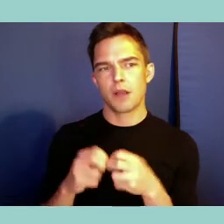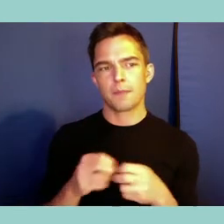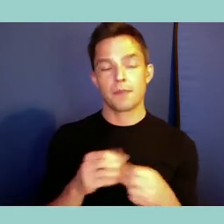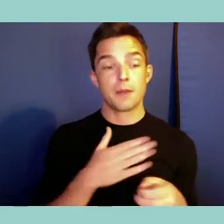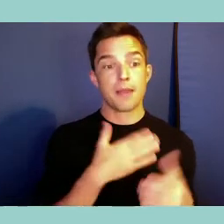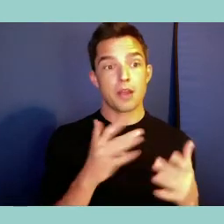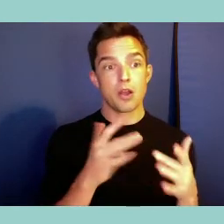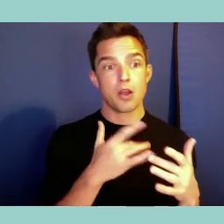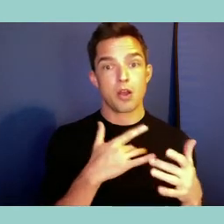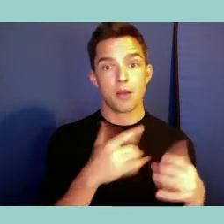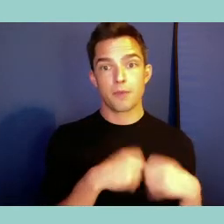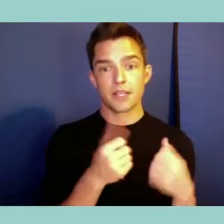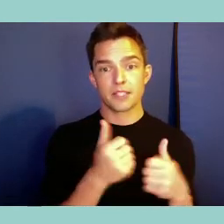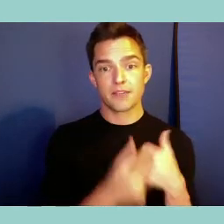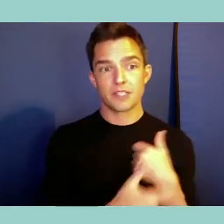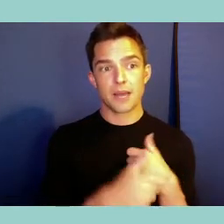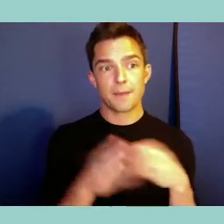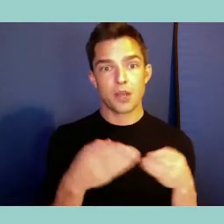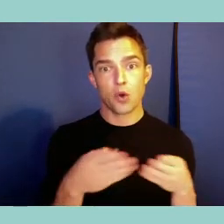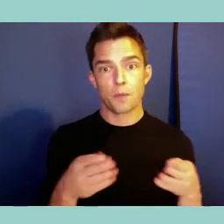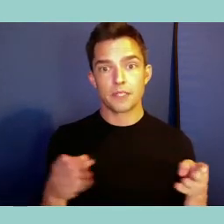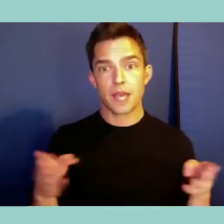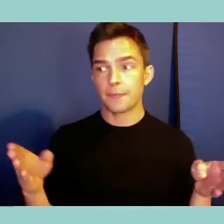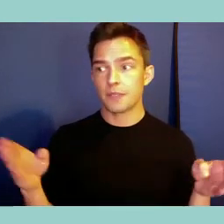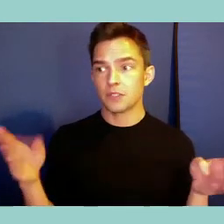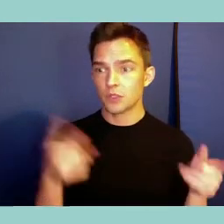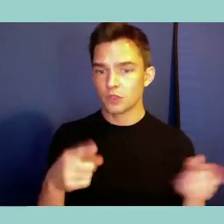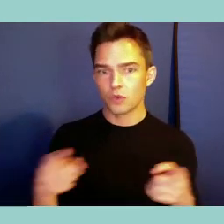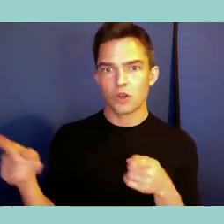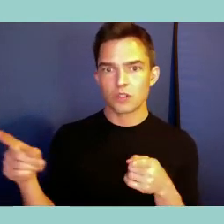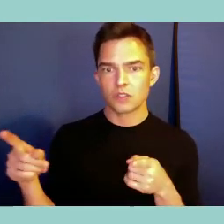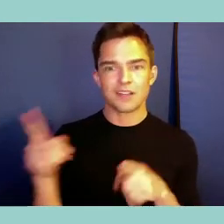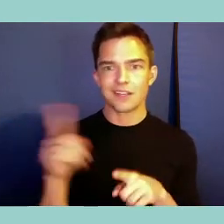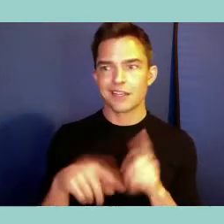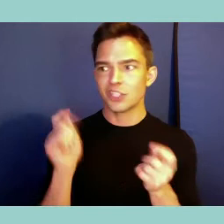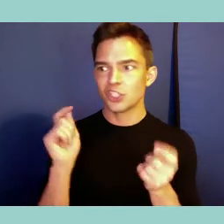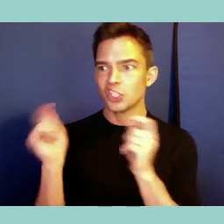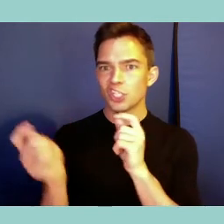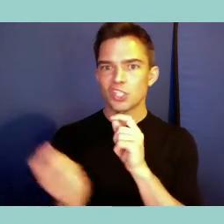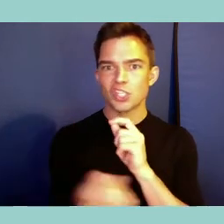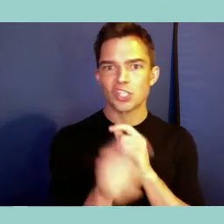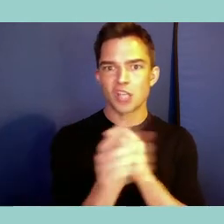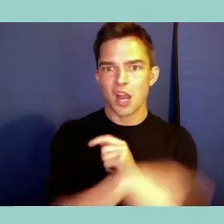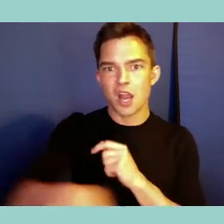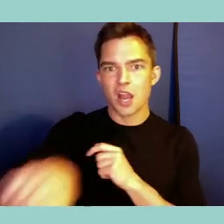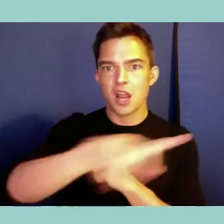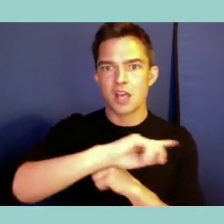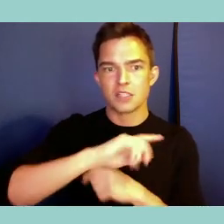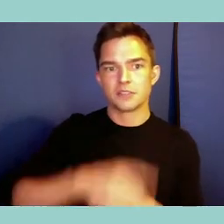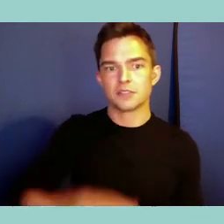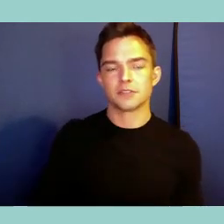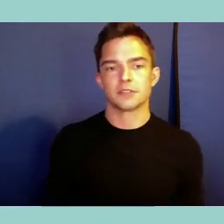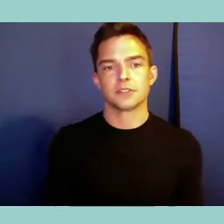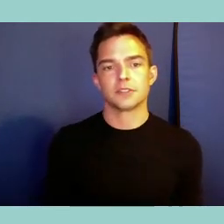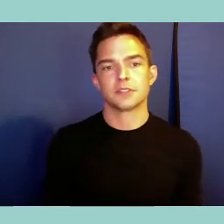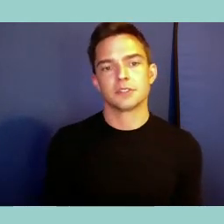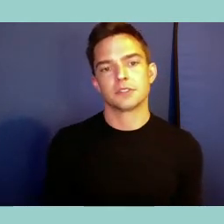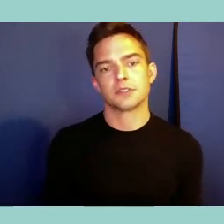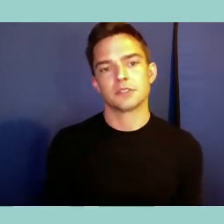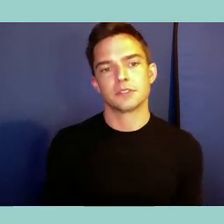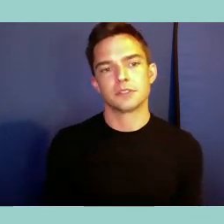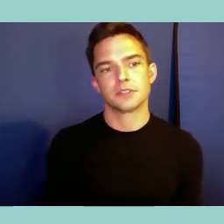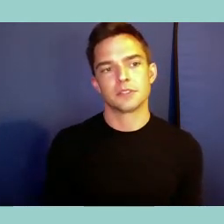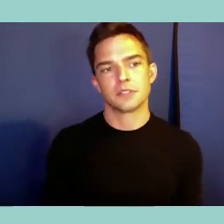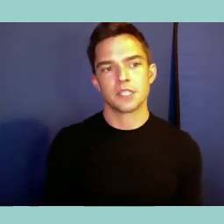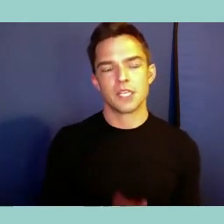every time I open to what's going on around me. I can't change all of this. Es demasiado. It